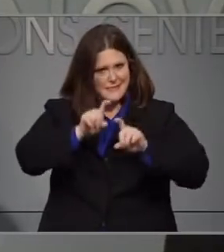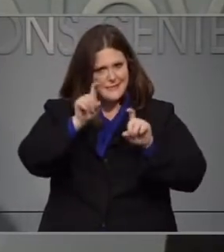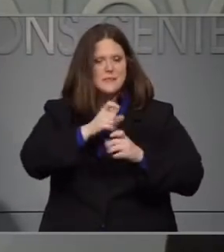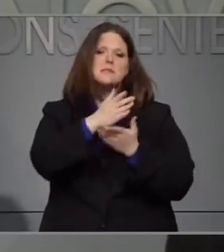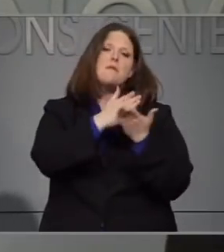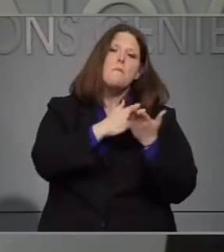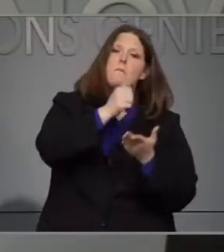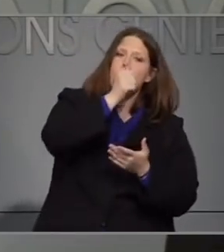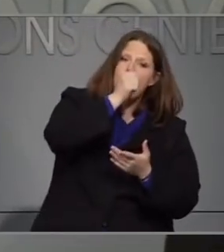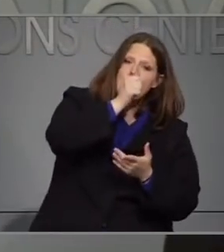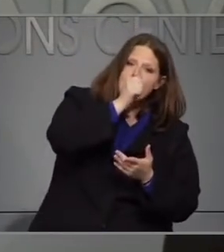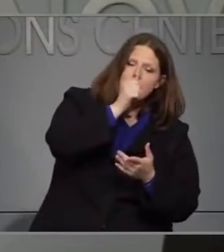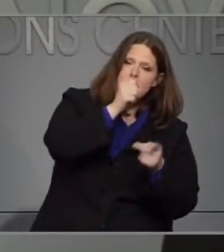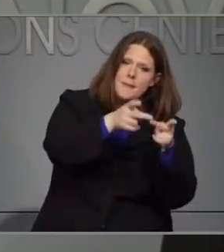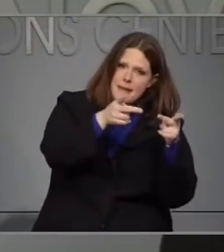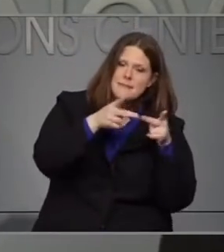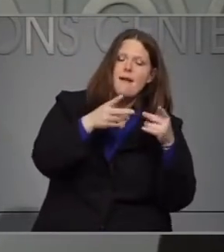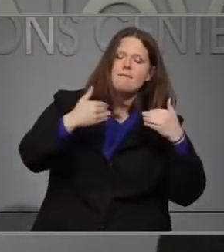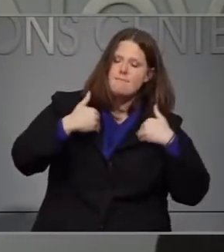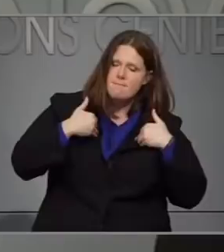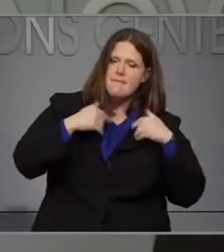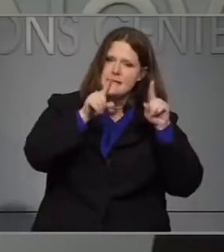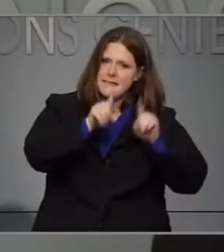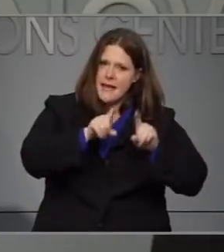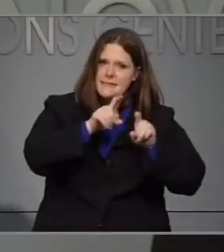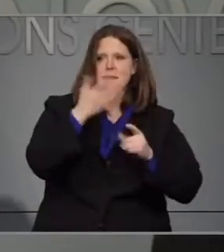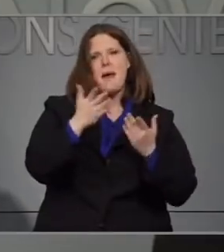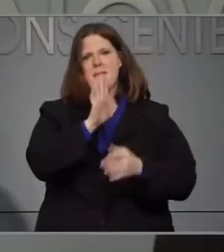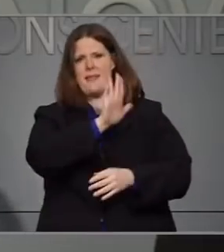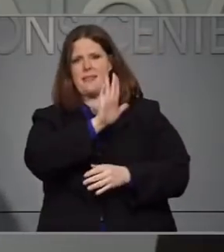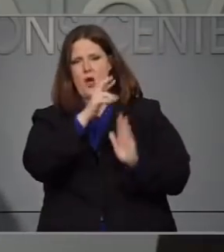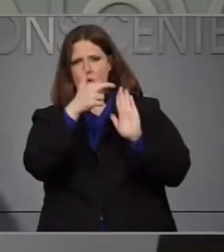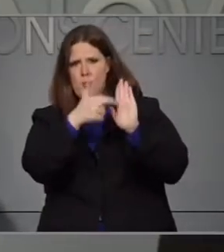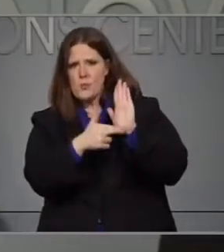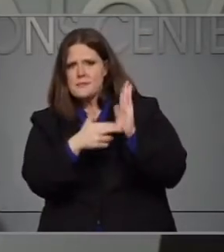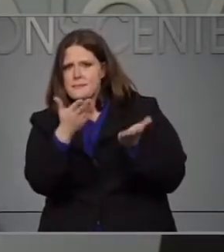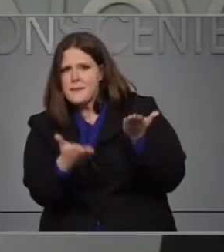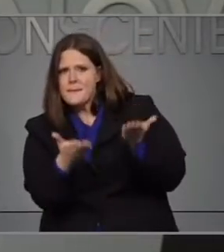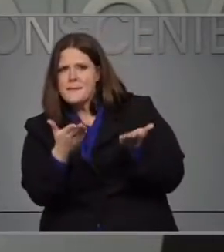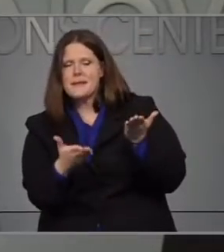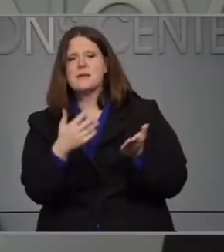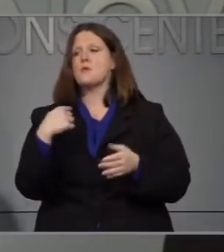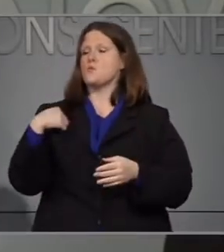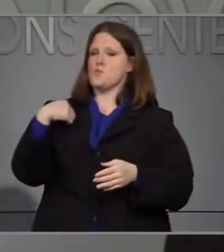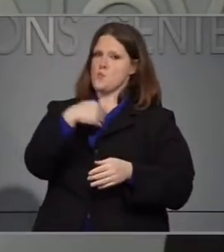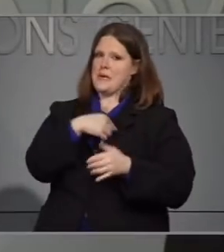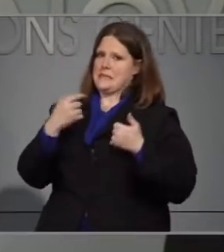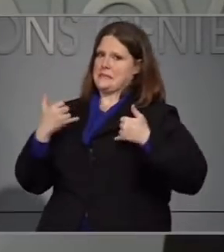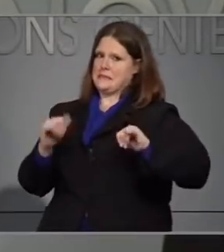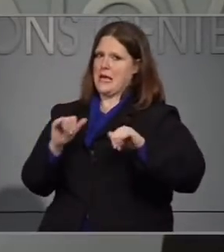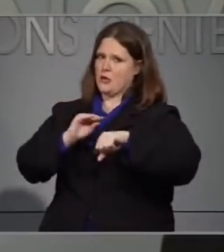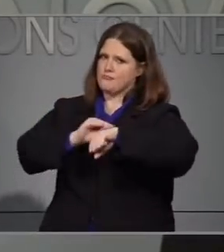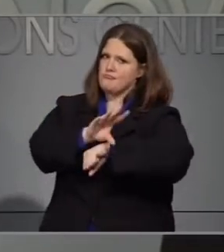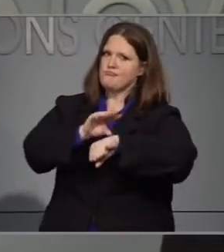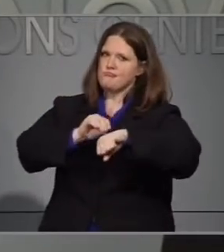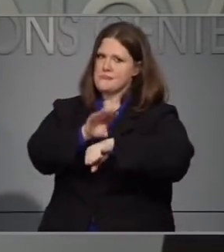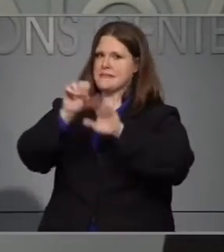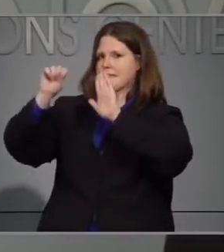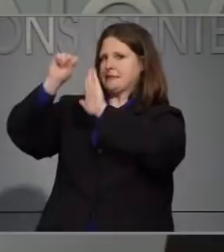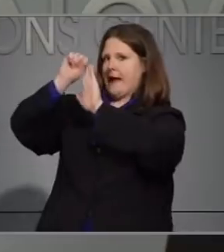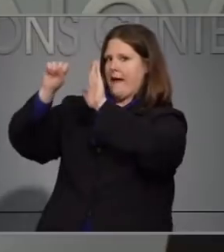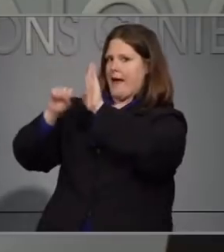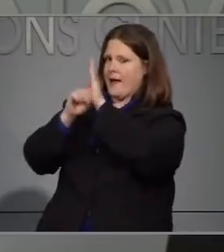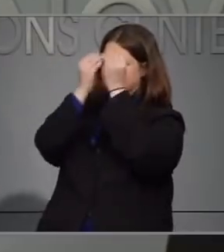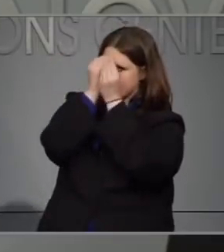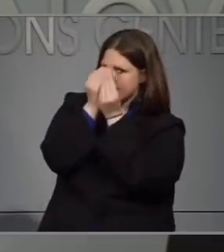have their own sets of ways of screening people in or out for testing. We continue to share our guidance from the state level